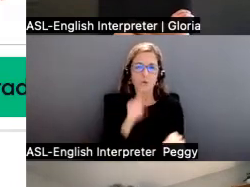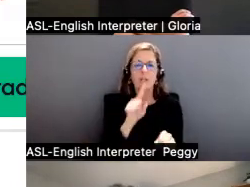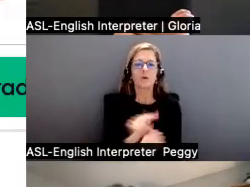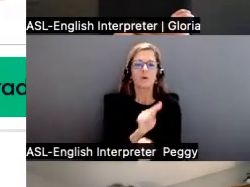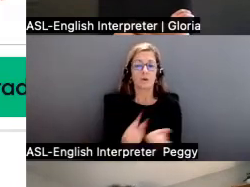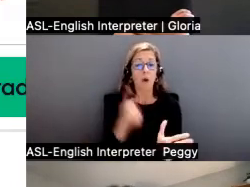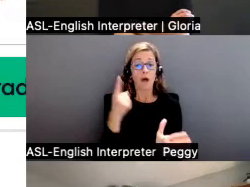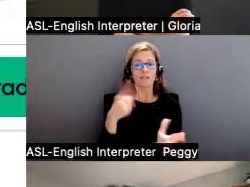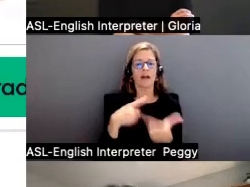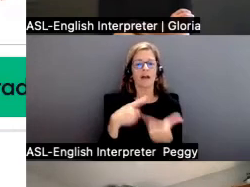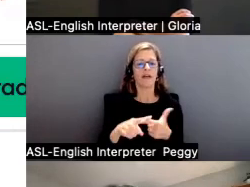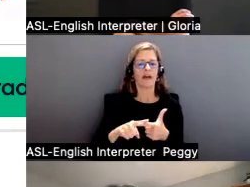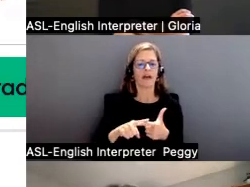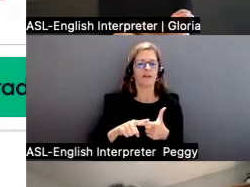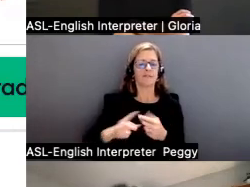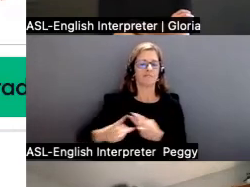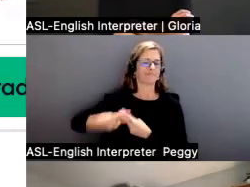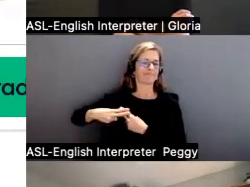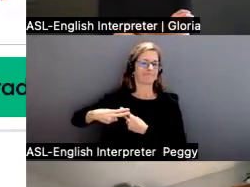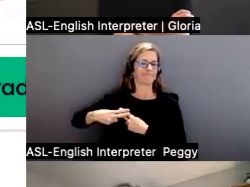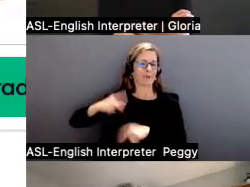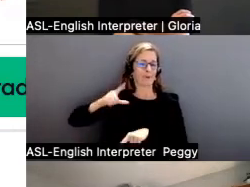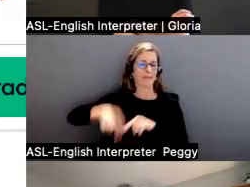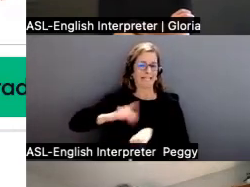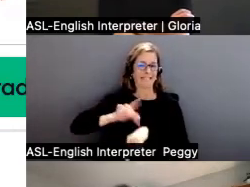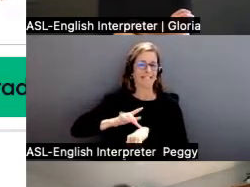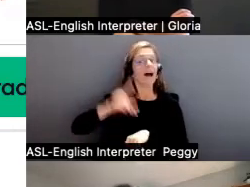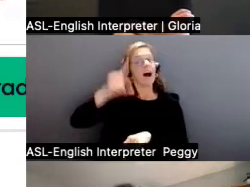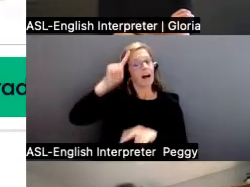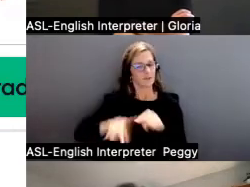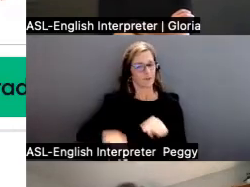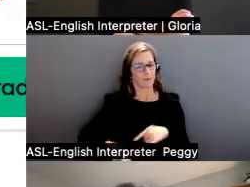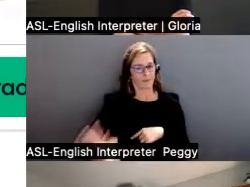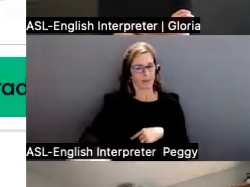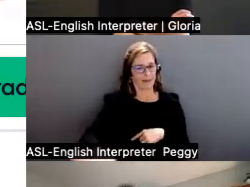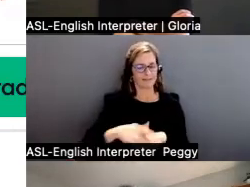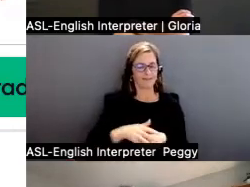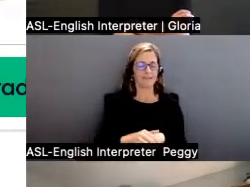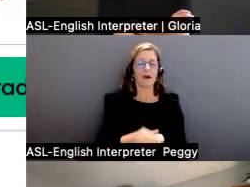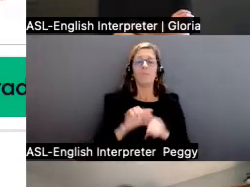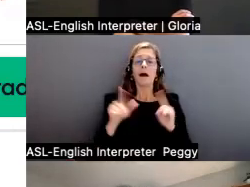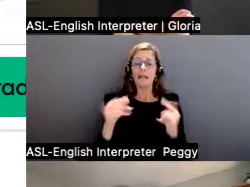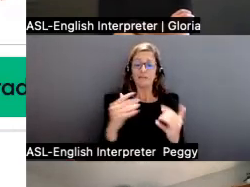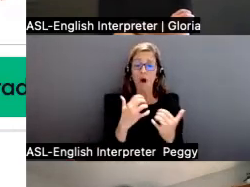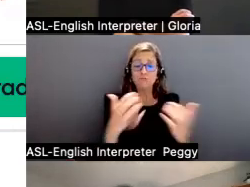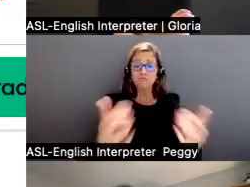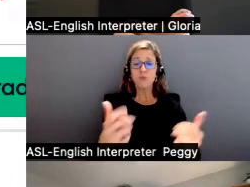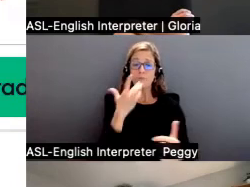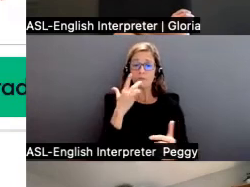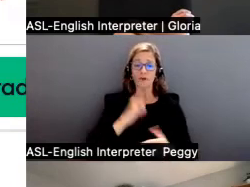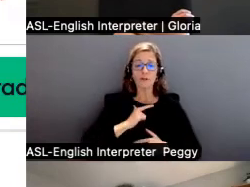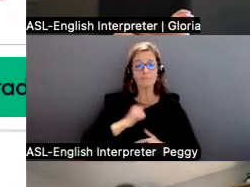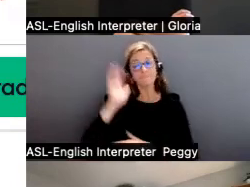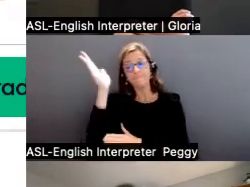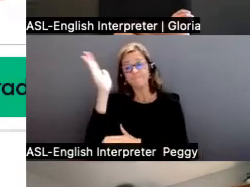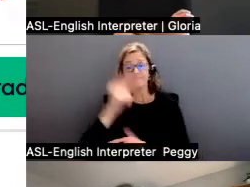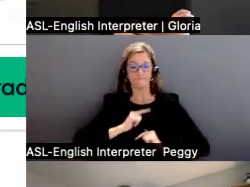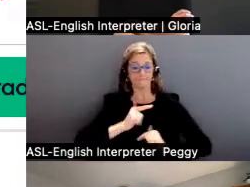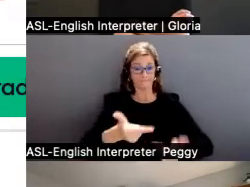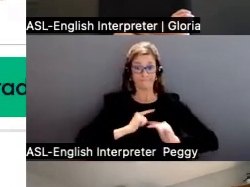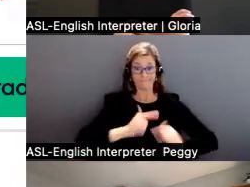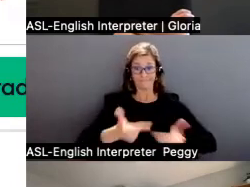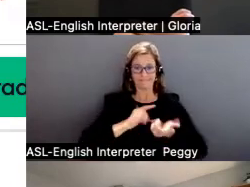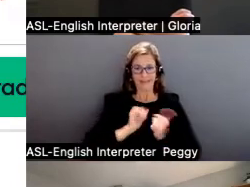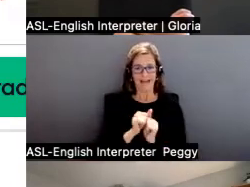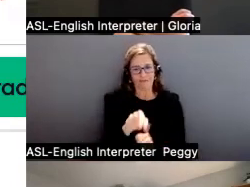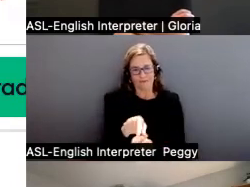But if you have amazing content for your learners and you want it to be a bit more interactive, that's one of the ways to actually engage them